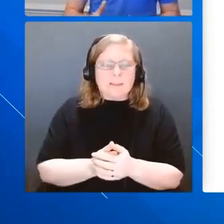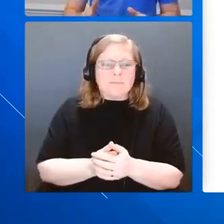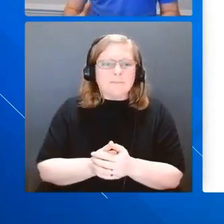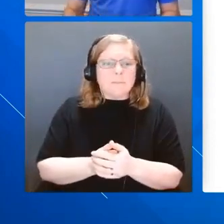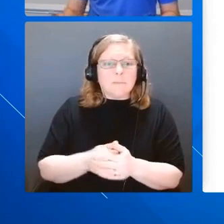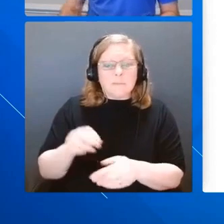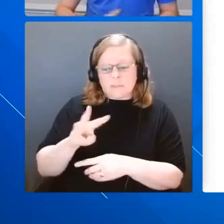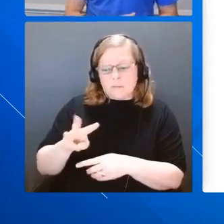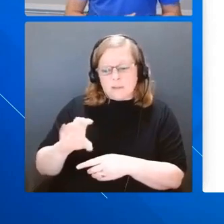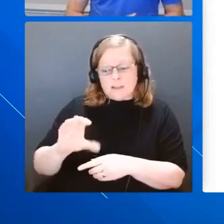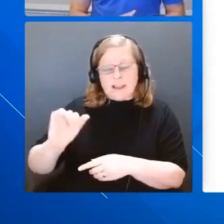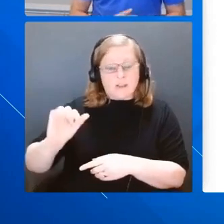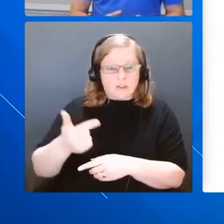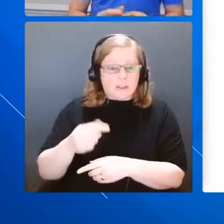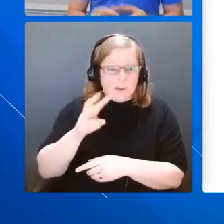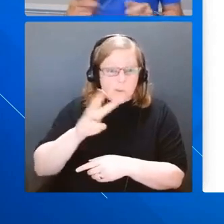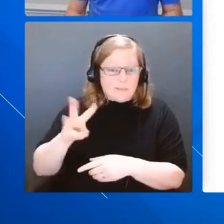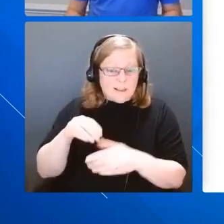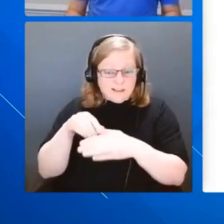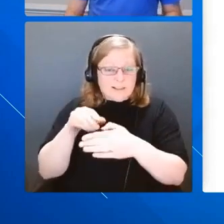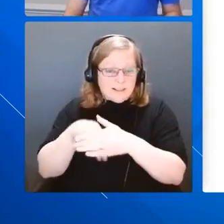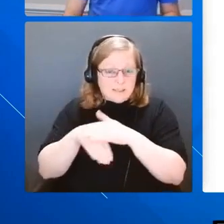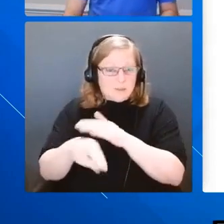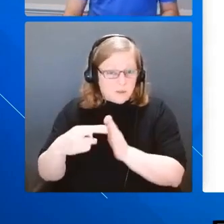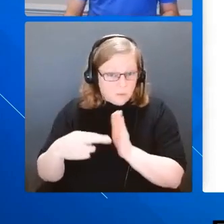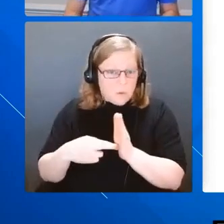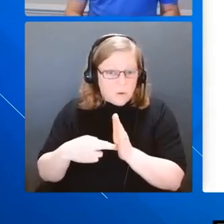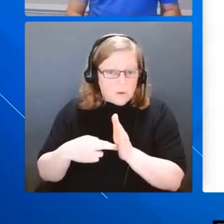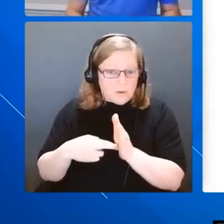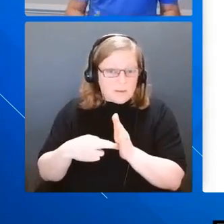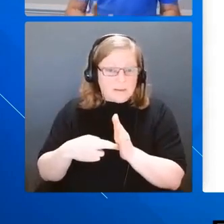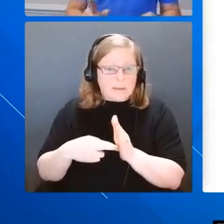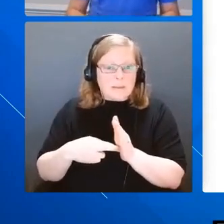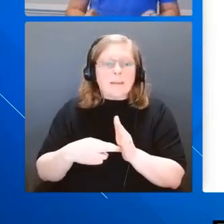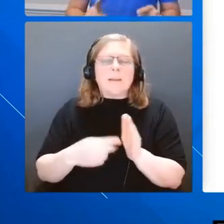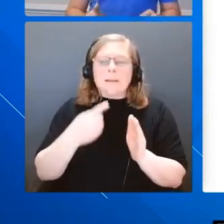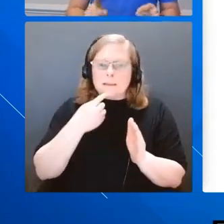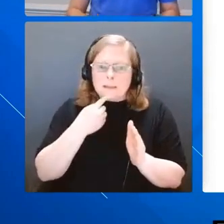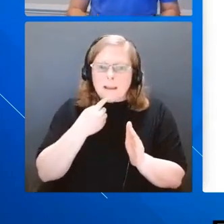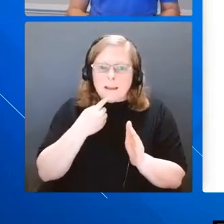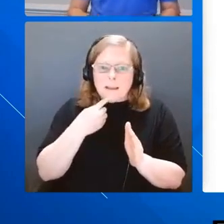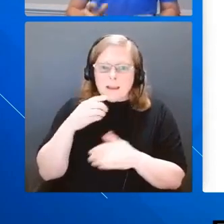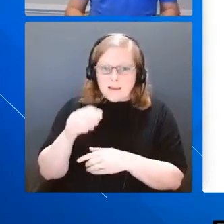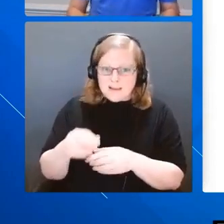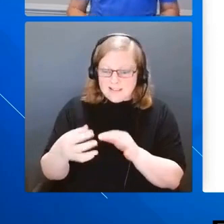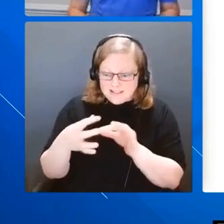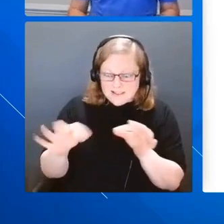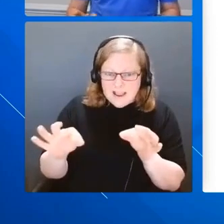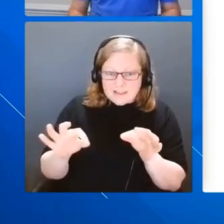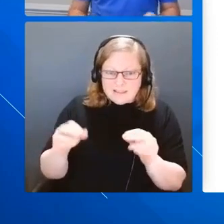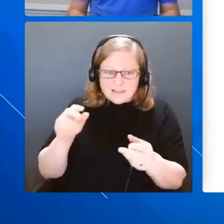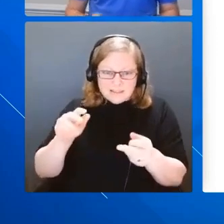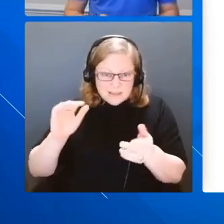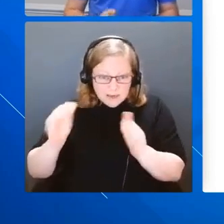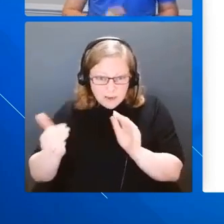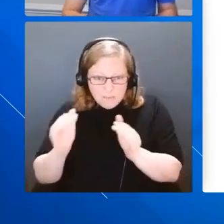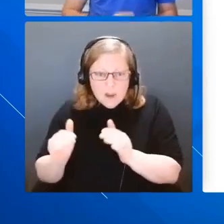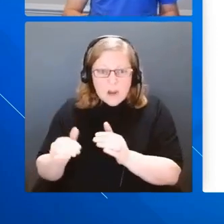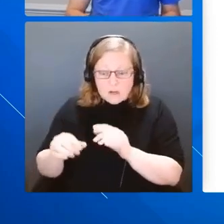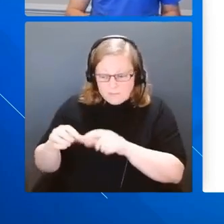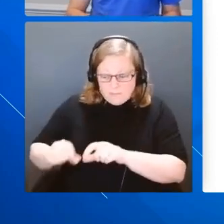Guidelines, WCAG. Those say the text to background for WCAG AA, which is what we follow, should be at